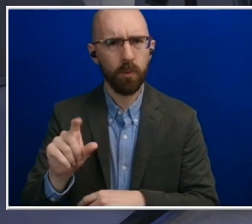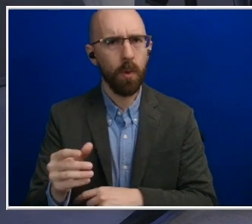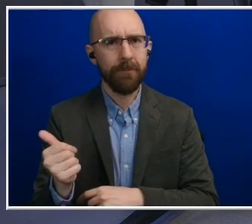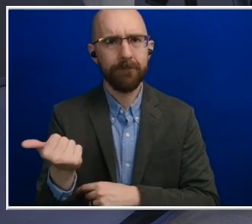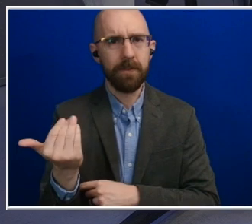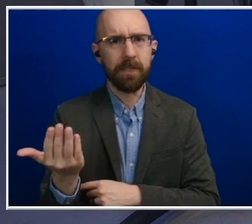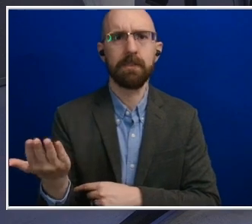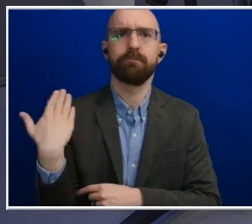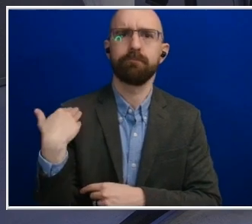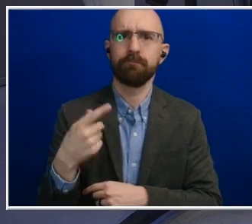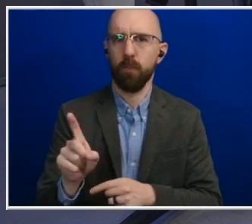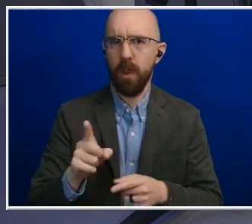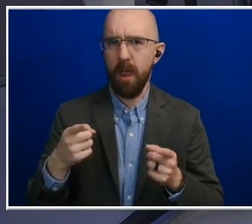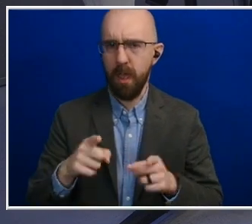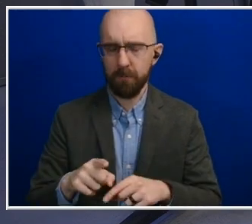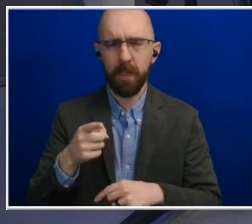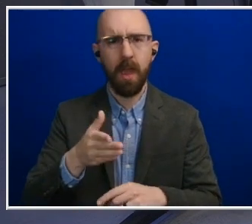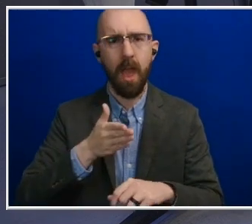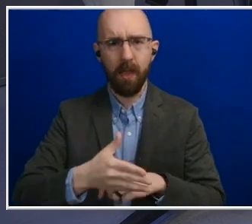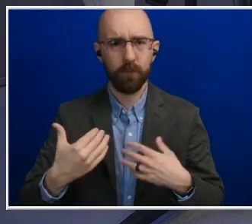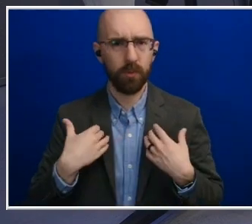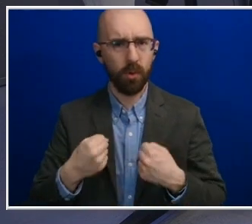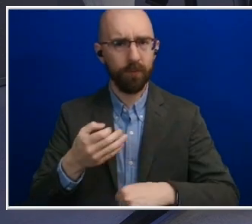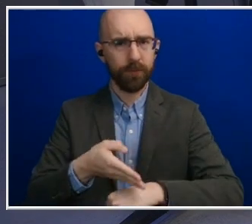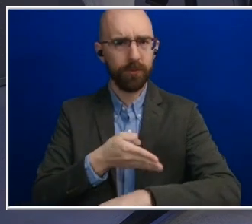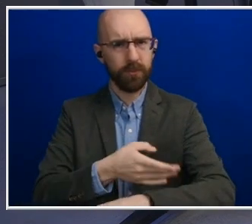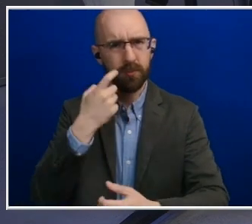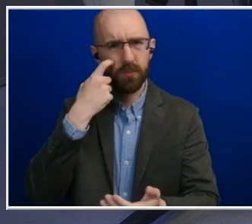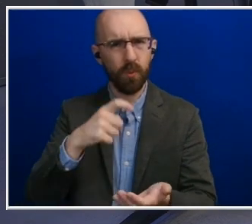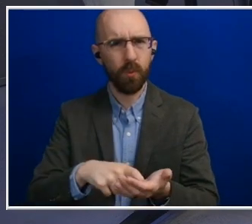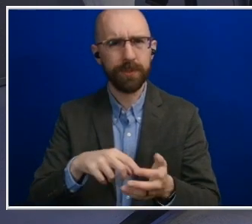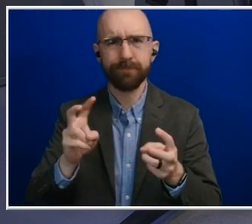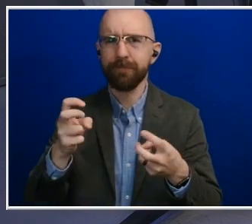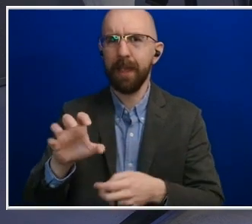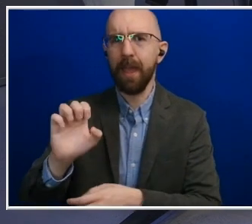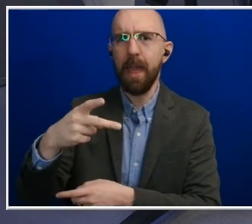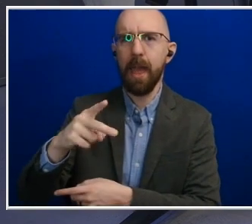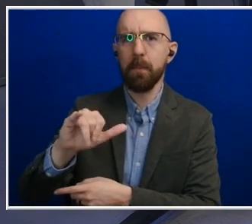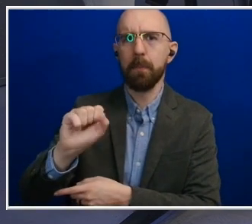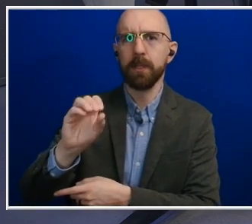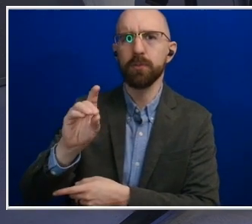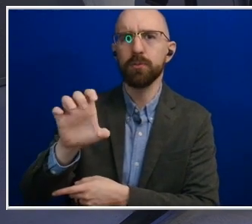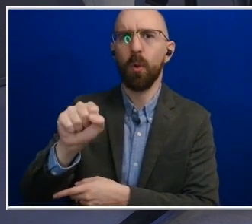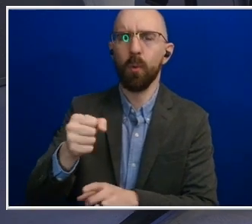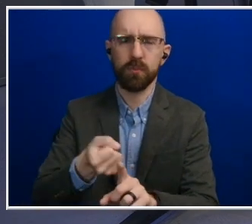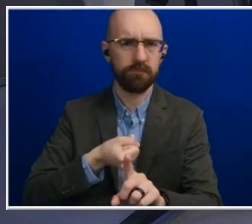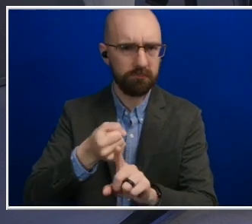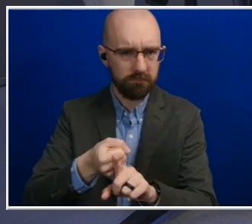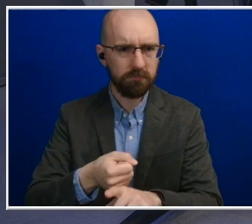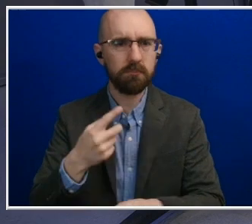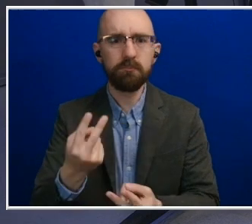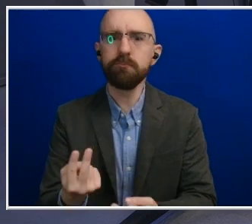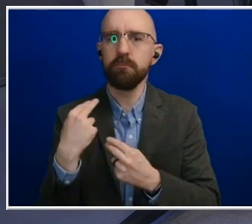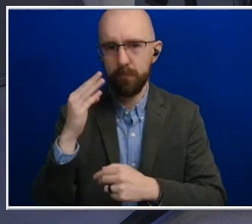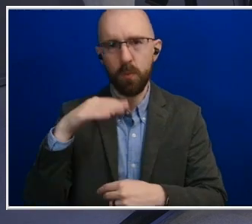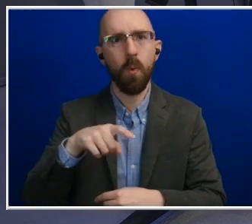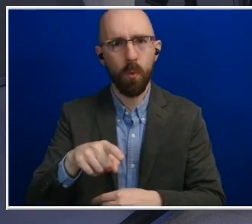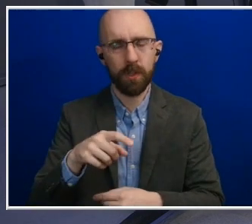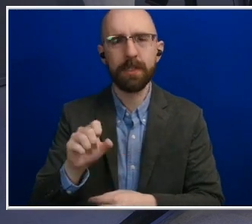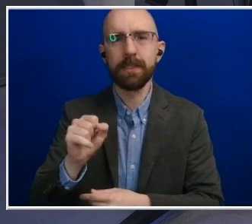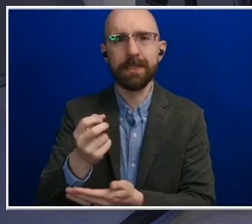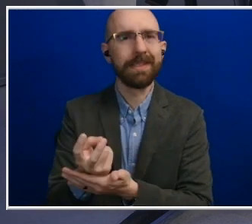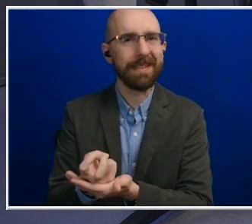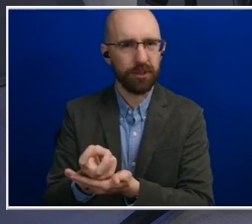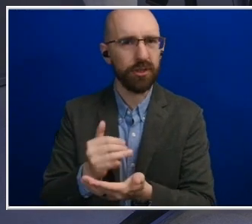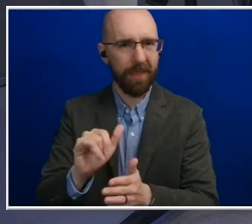you recover, you start noticing these episodes. In hindsight, we of course know they were seizures at the time, but can you describe